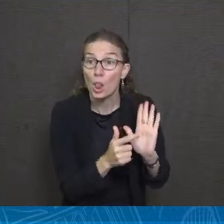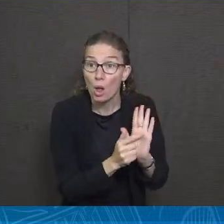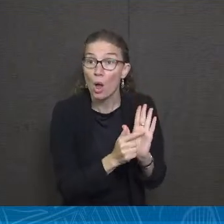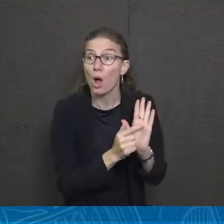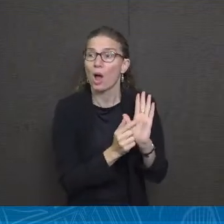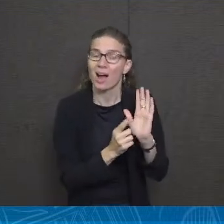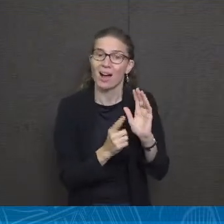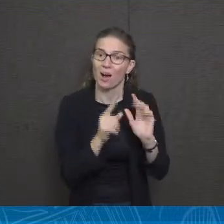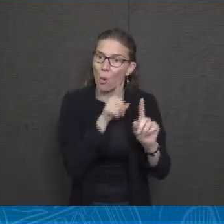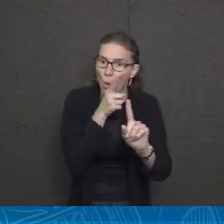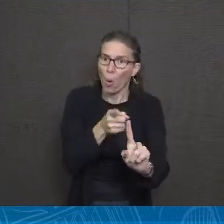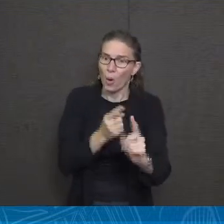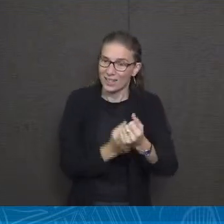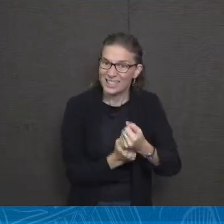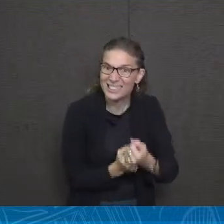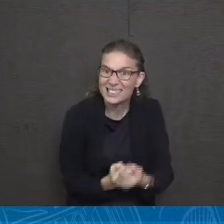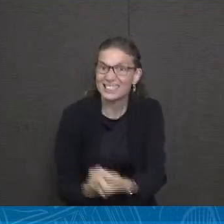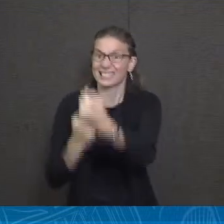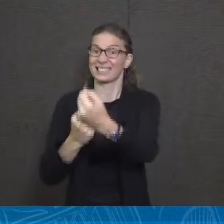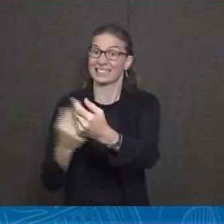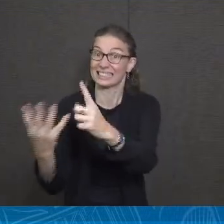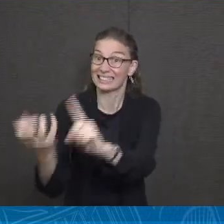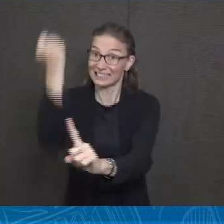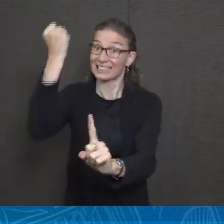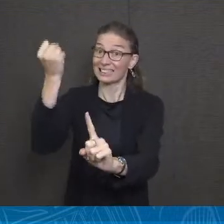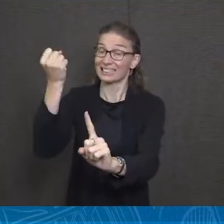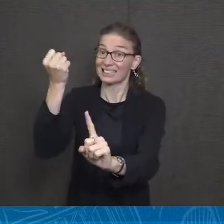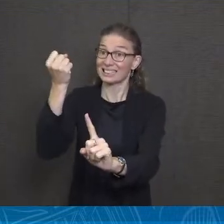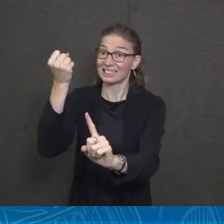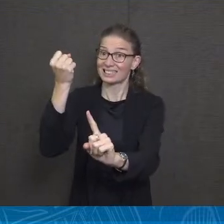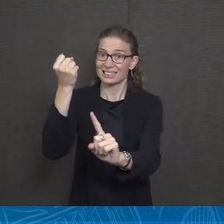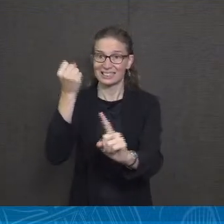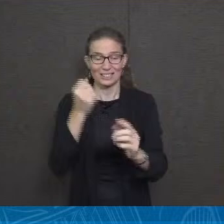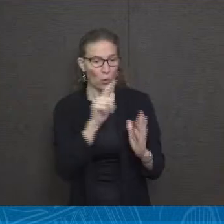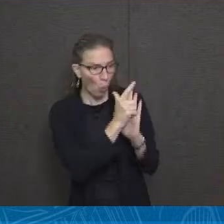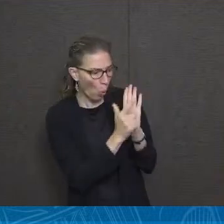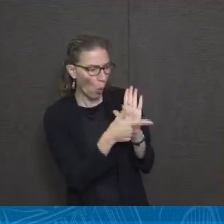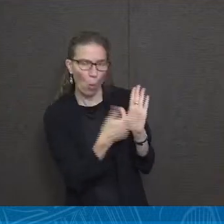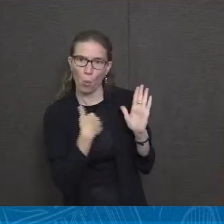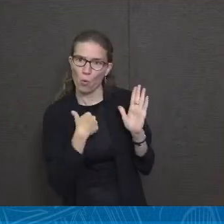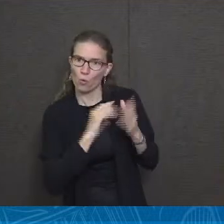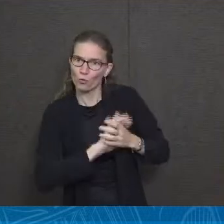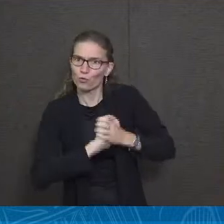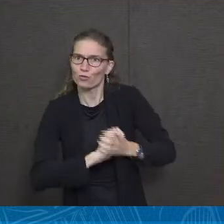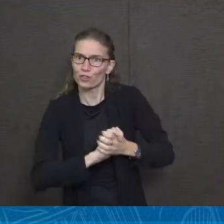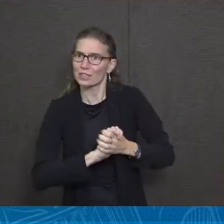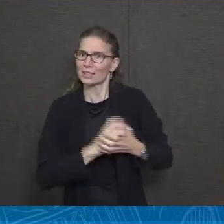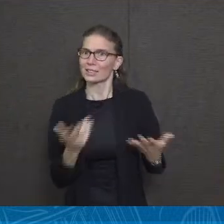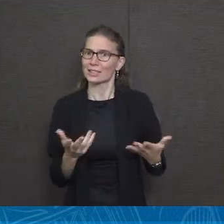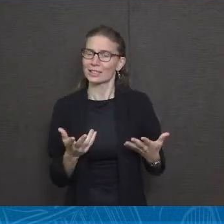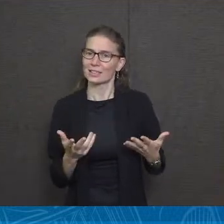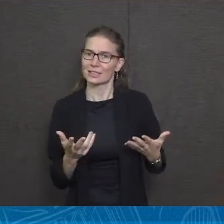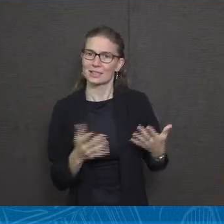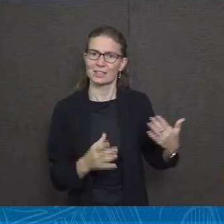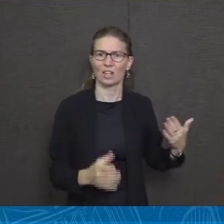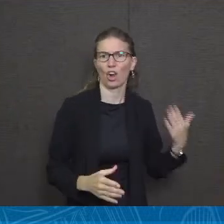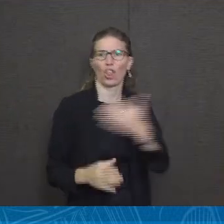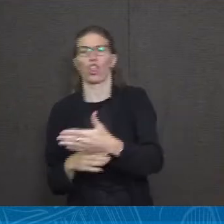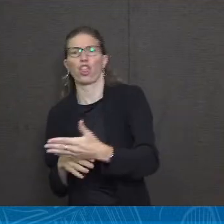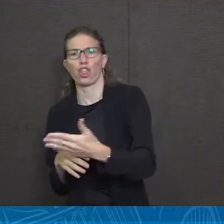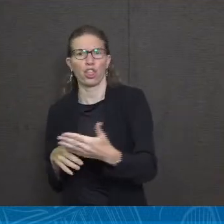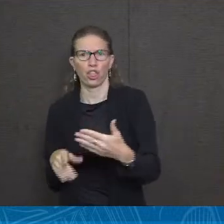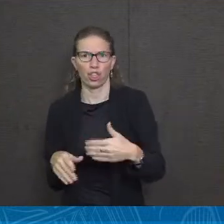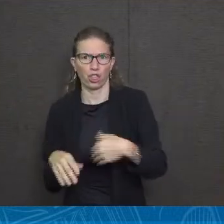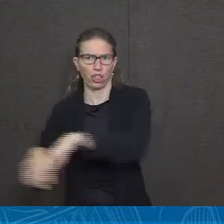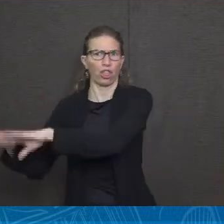want to go. It should be our friend. It guides the decision maker. It helps them make the resilient community. The